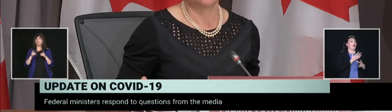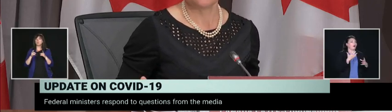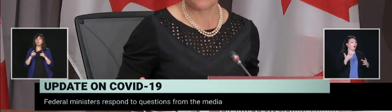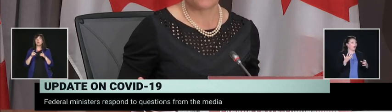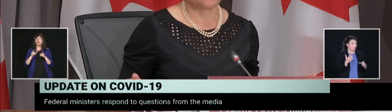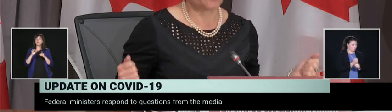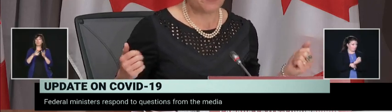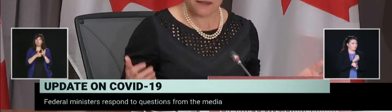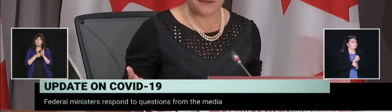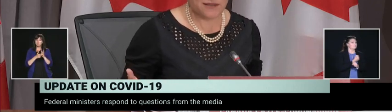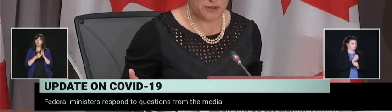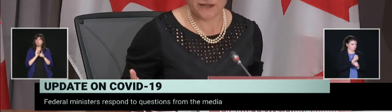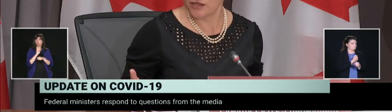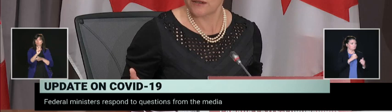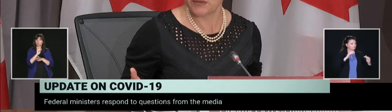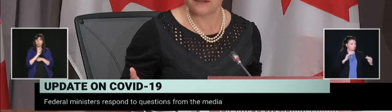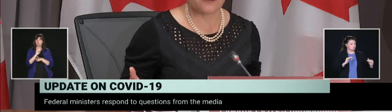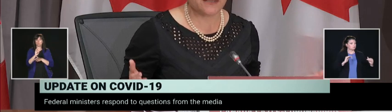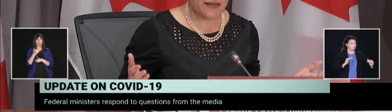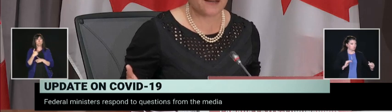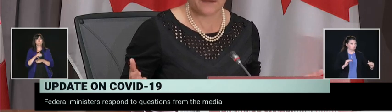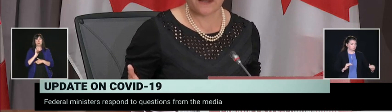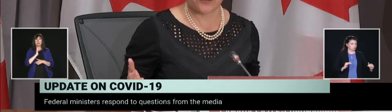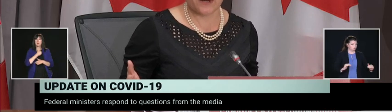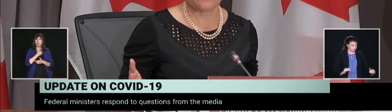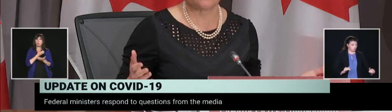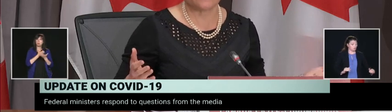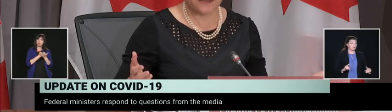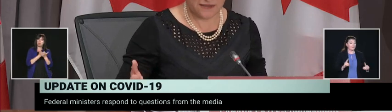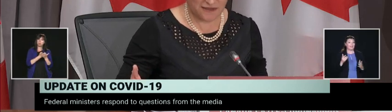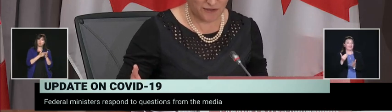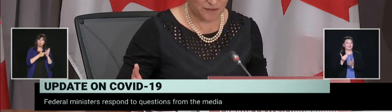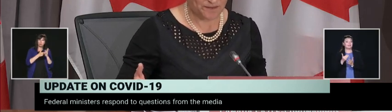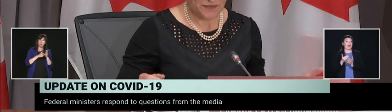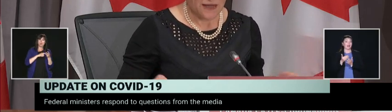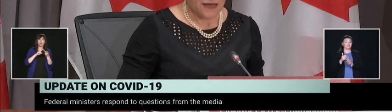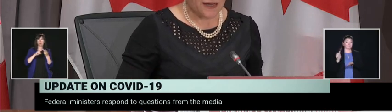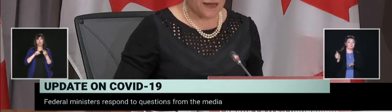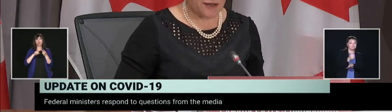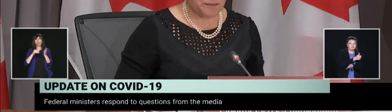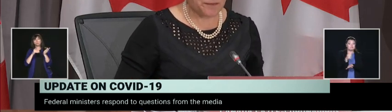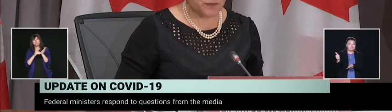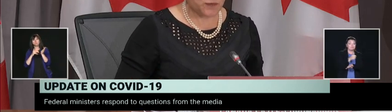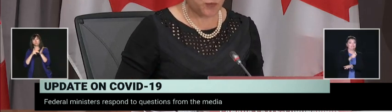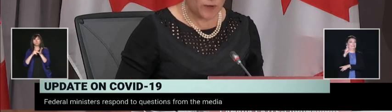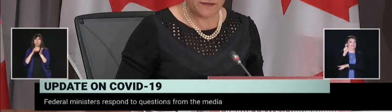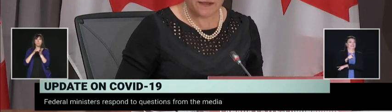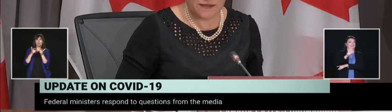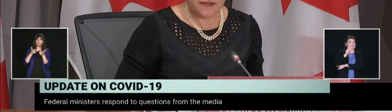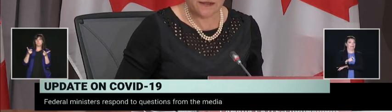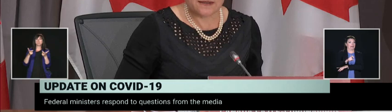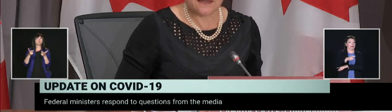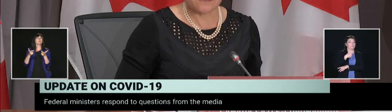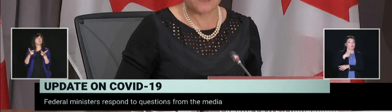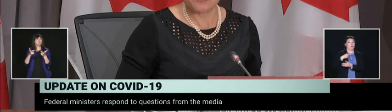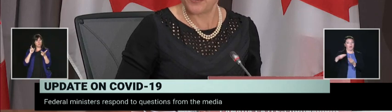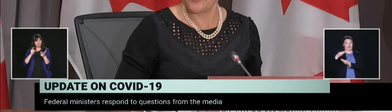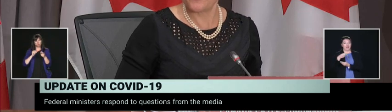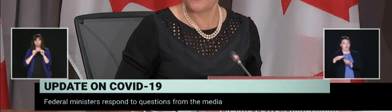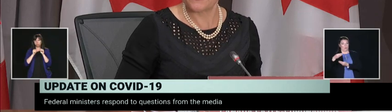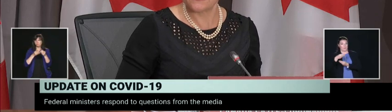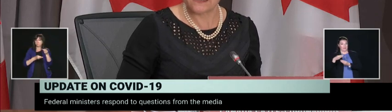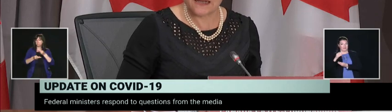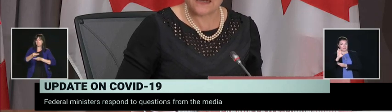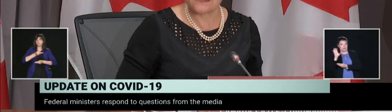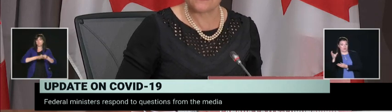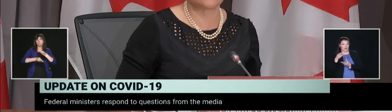on, that our medical supply chain depends on, to have that travel continue. One of the things that